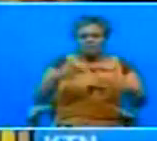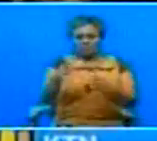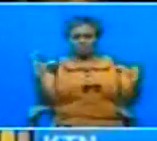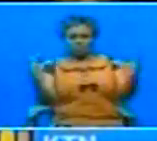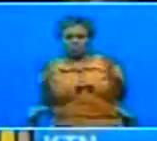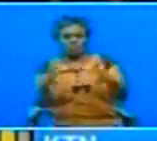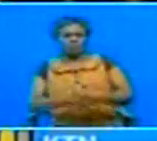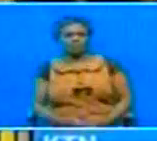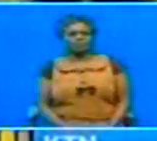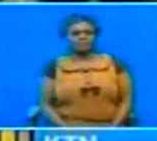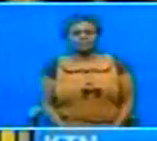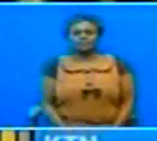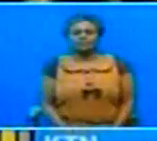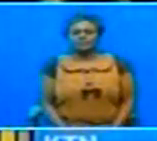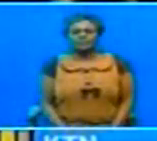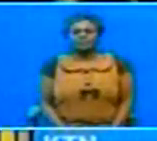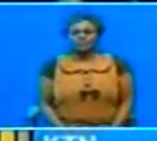family.